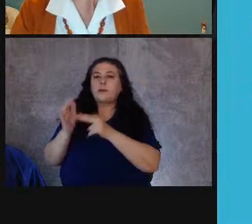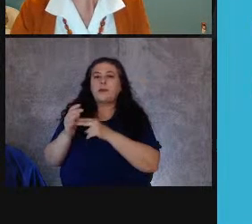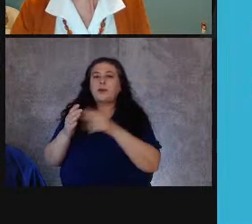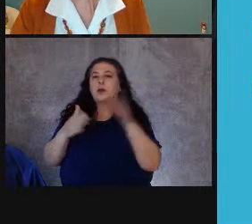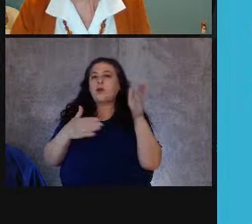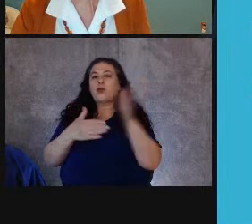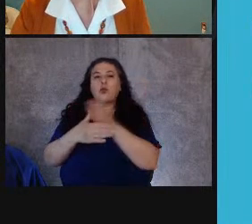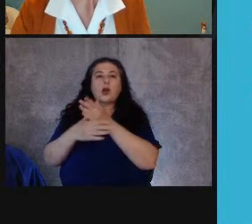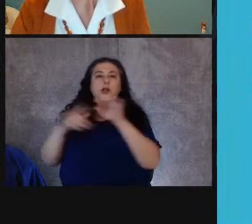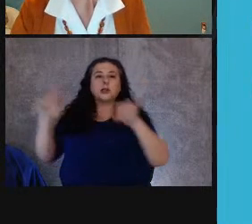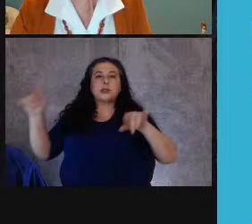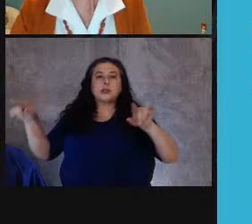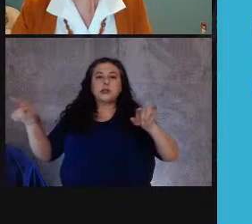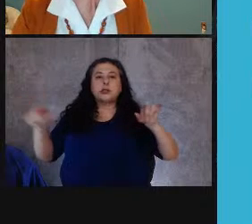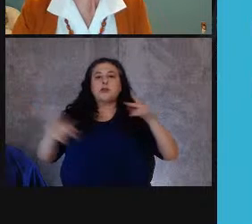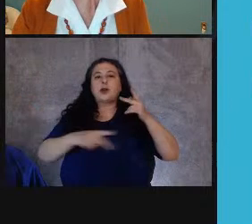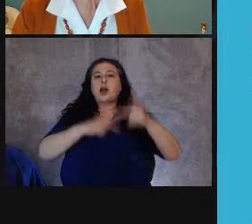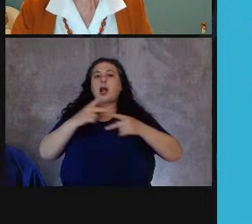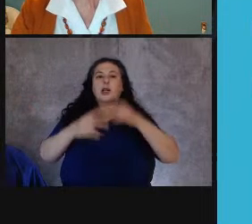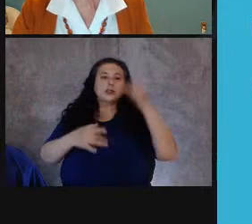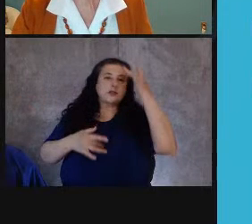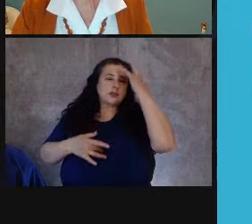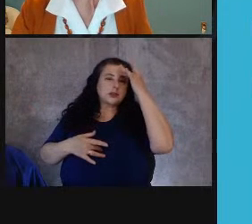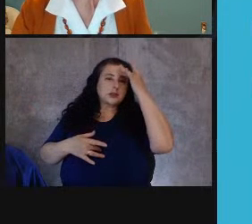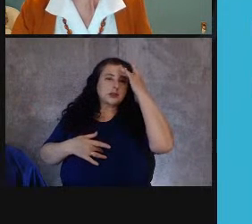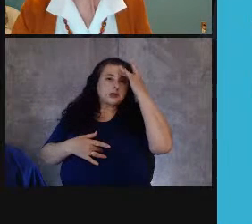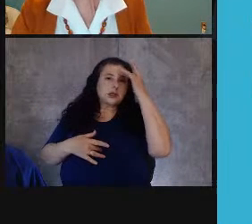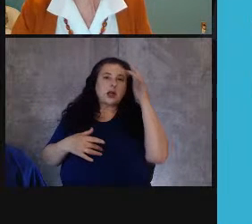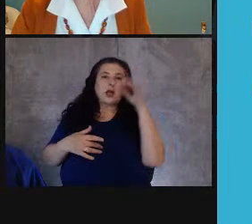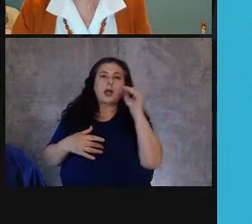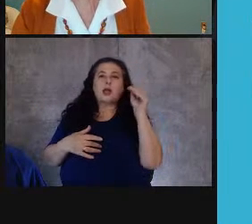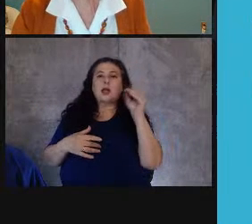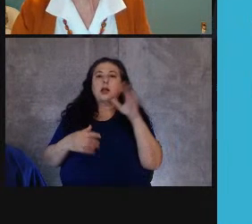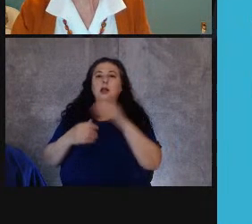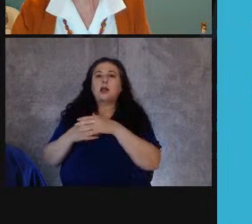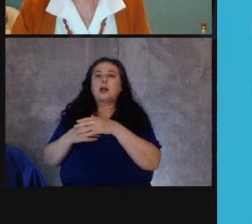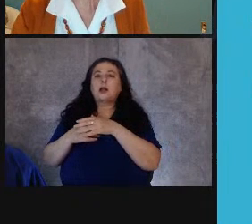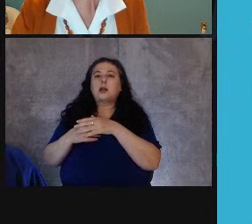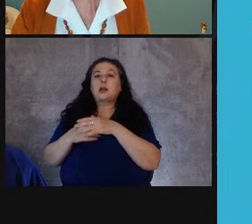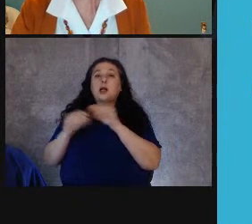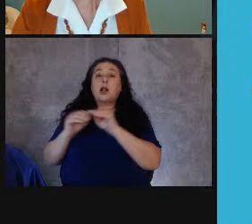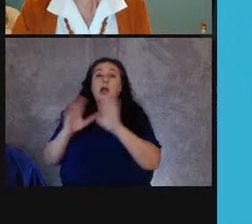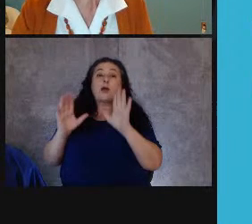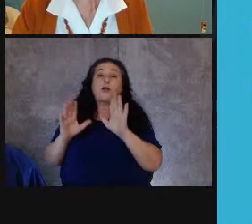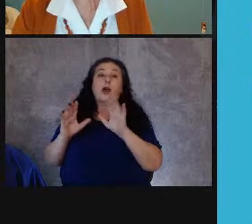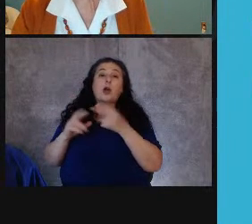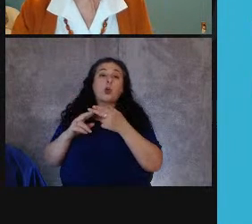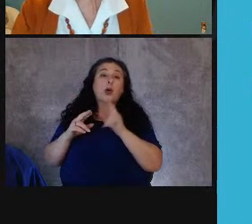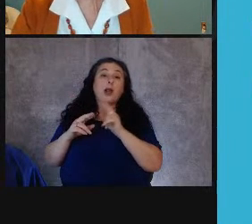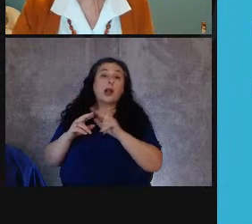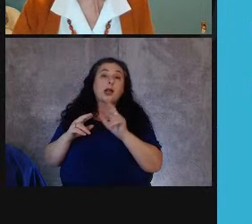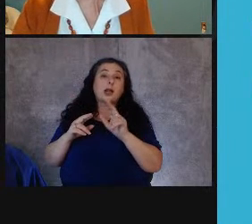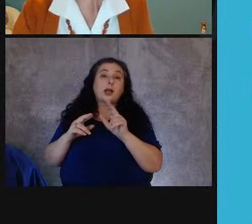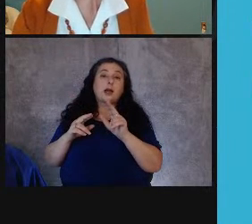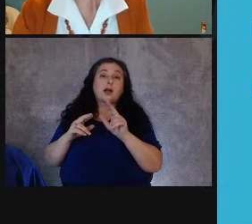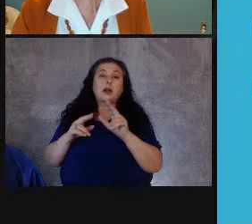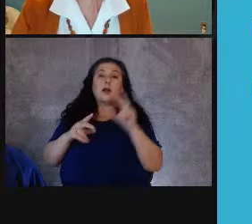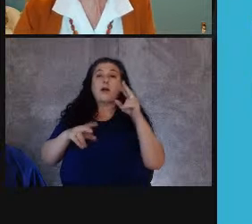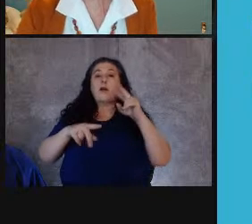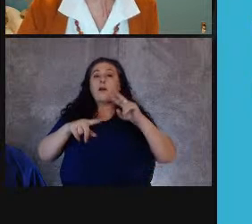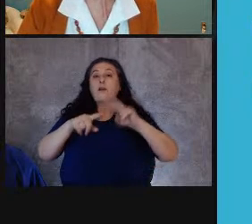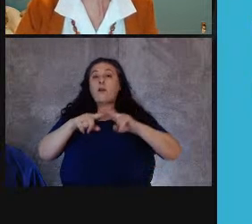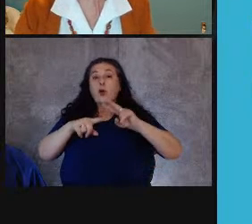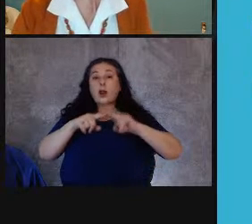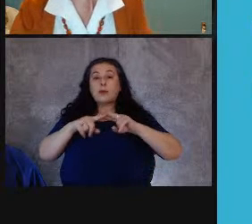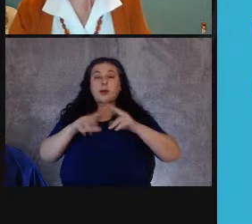range of possible illnesses. And just to clarify quickly, terms and